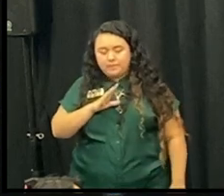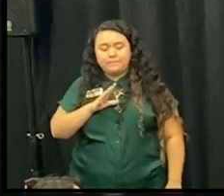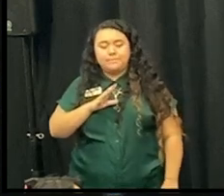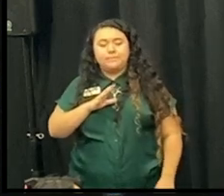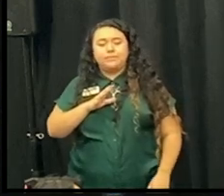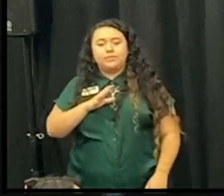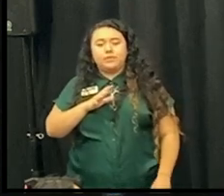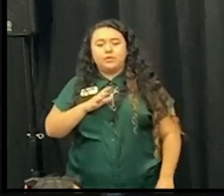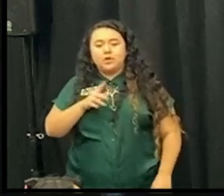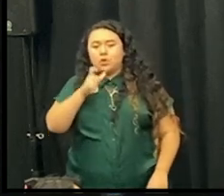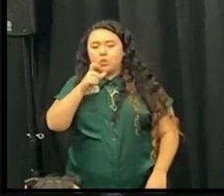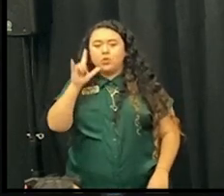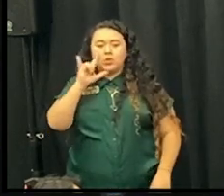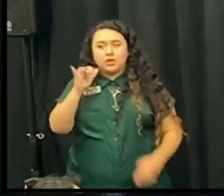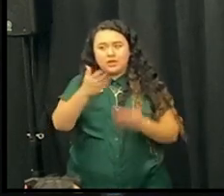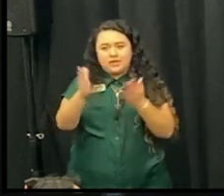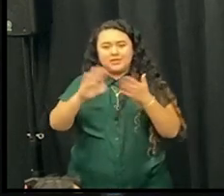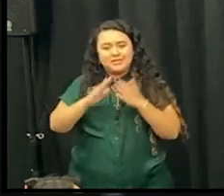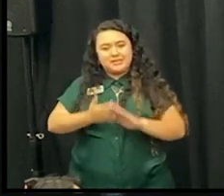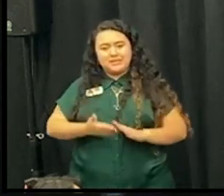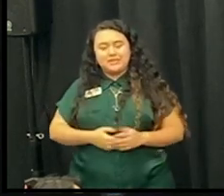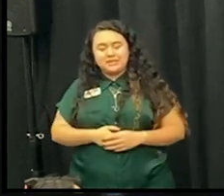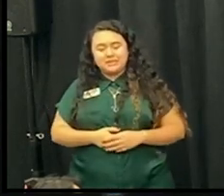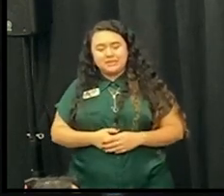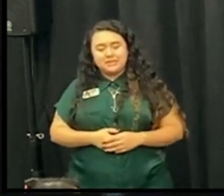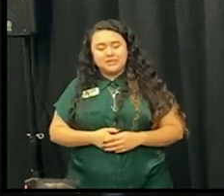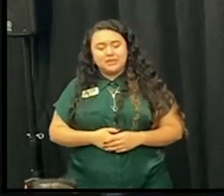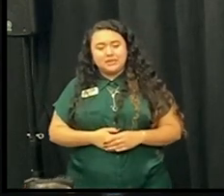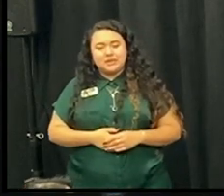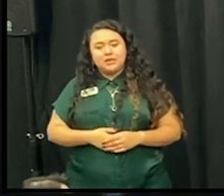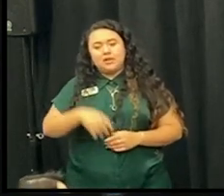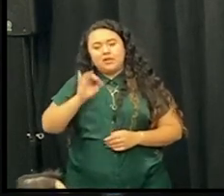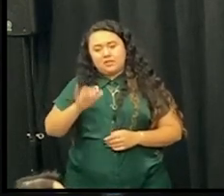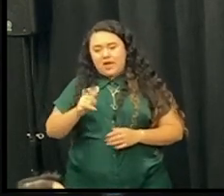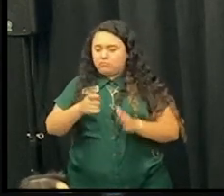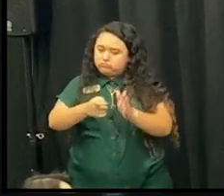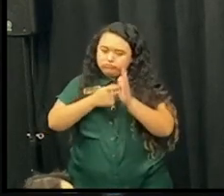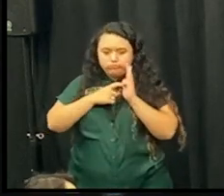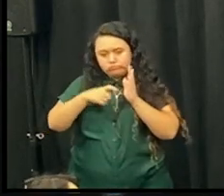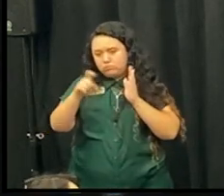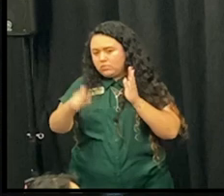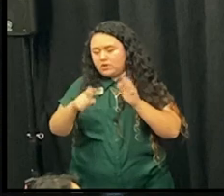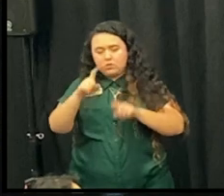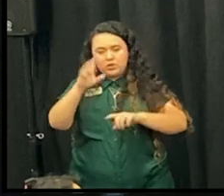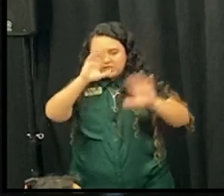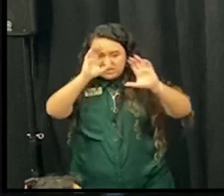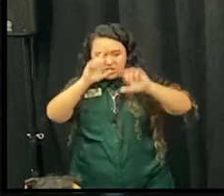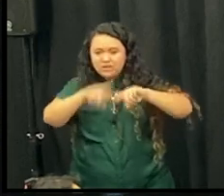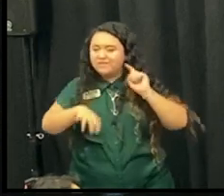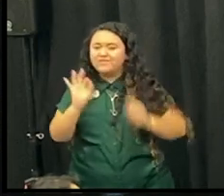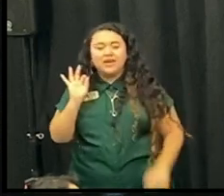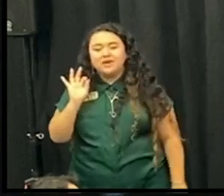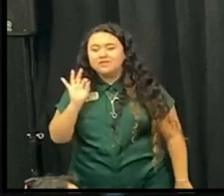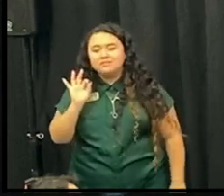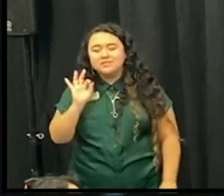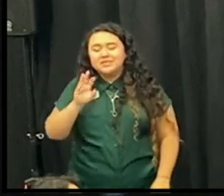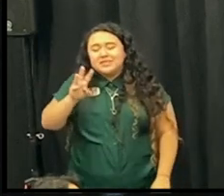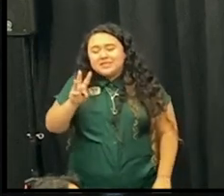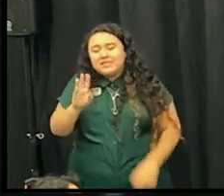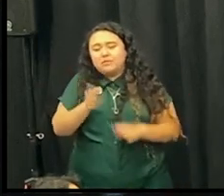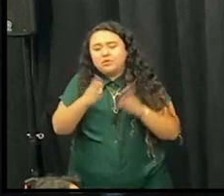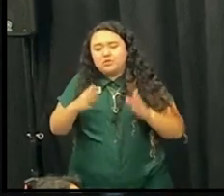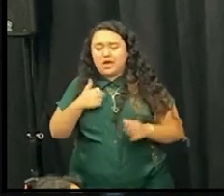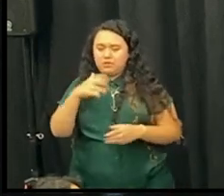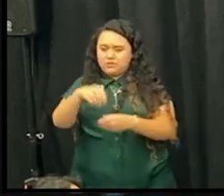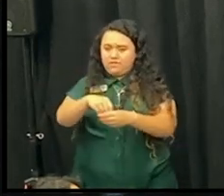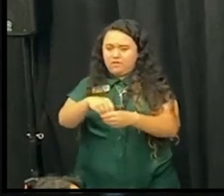who look like the city. And that was our mandate, and we could not find those women. There were six musicians, I was one of